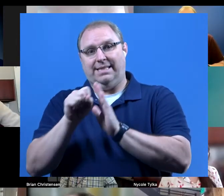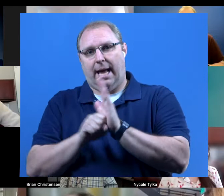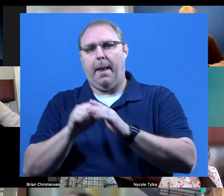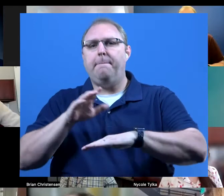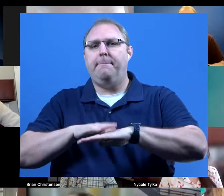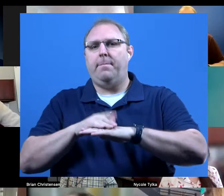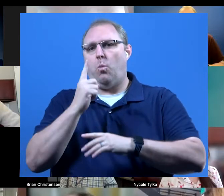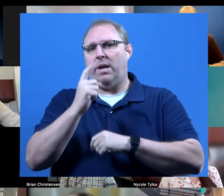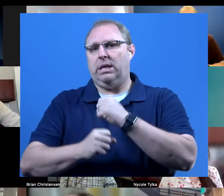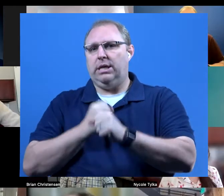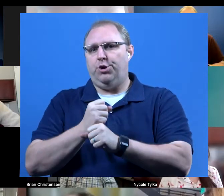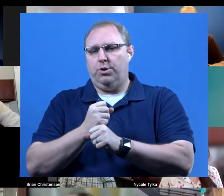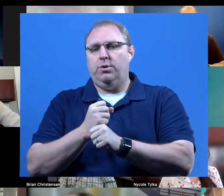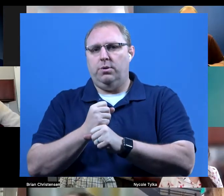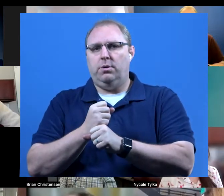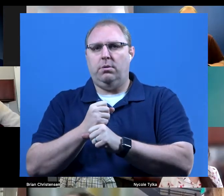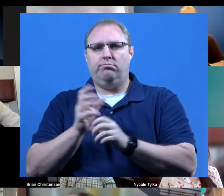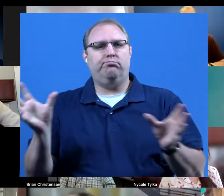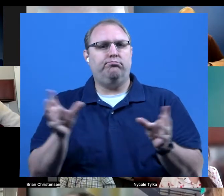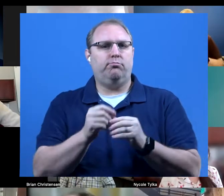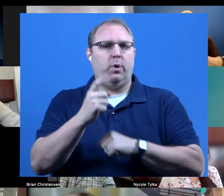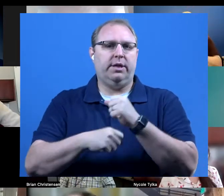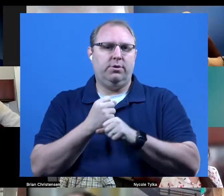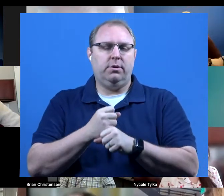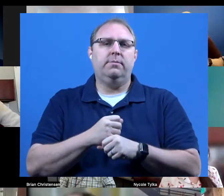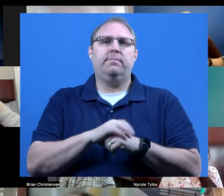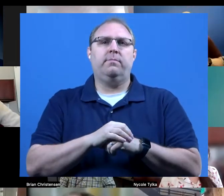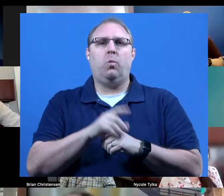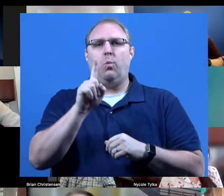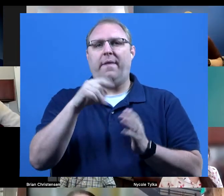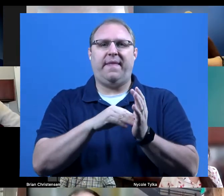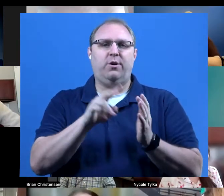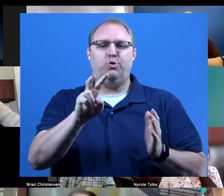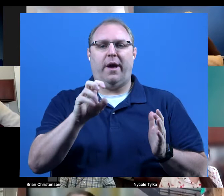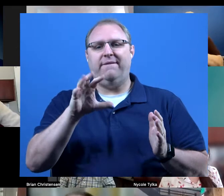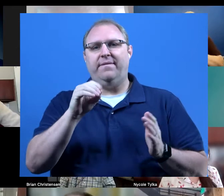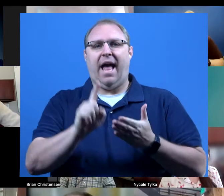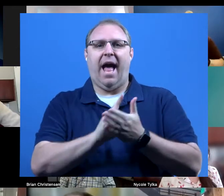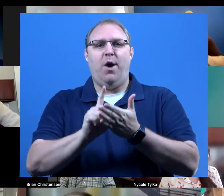need to be a full-time employee working for the state for at least 1 year. You need to have worked